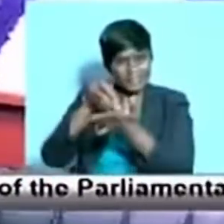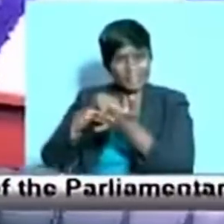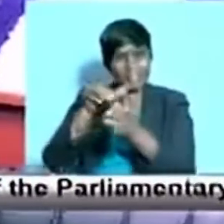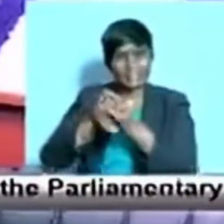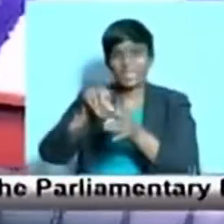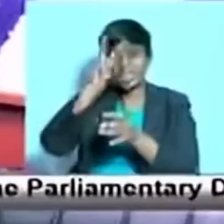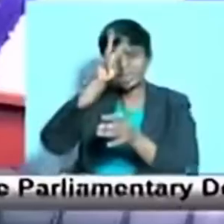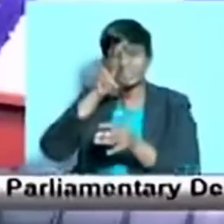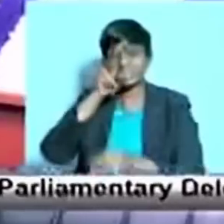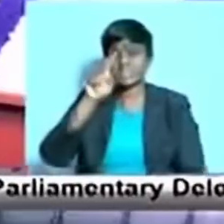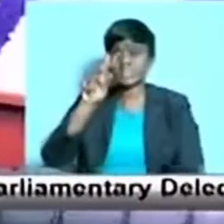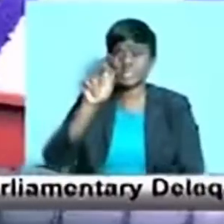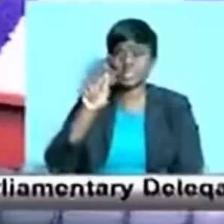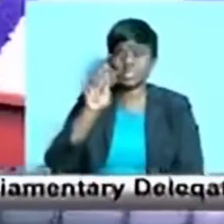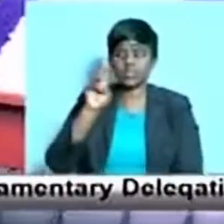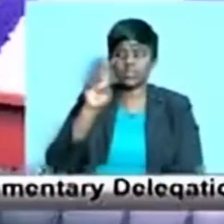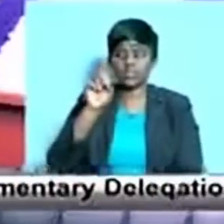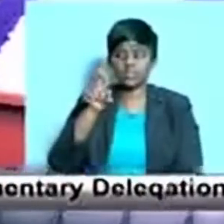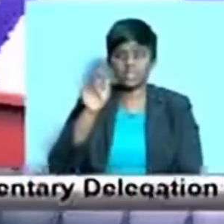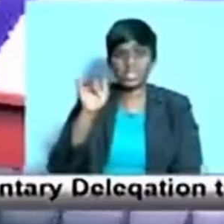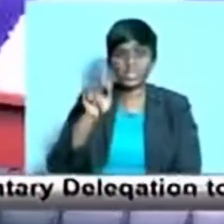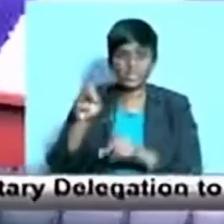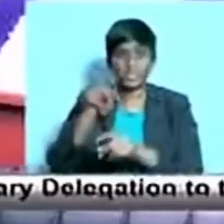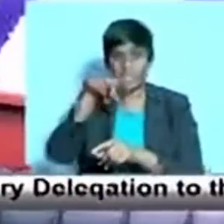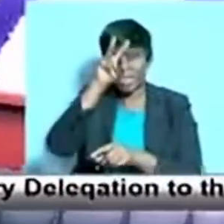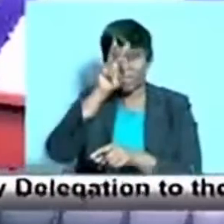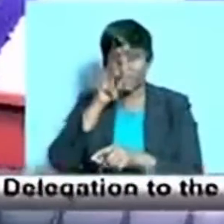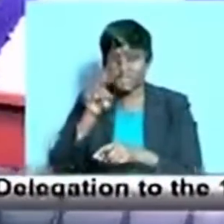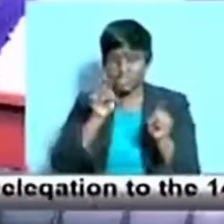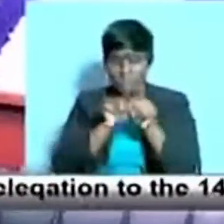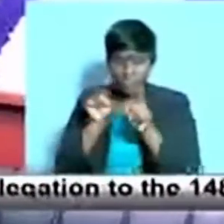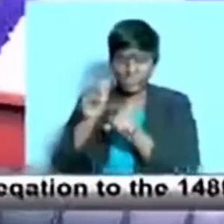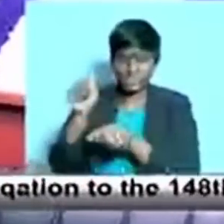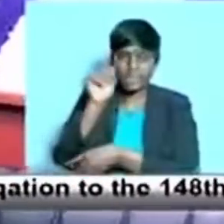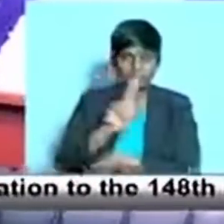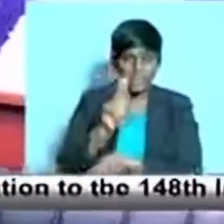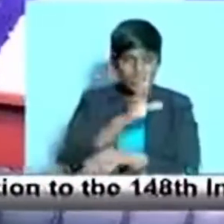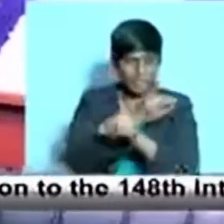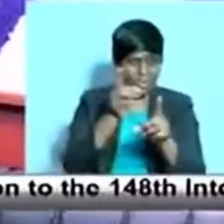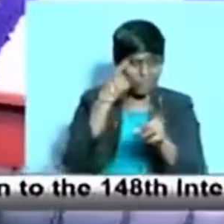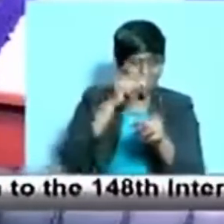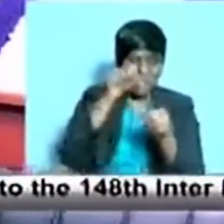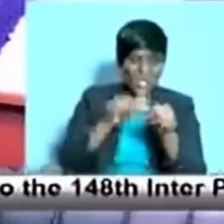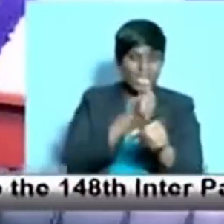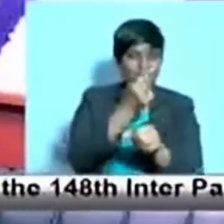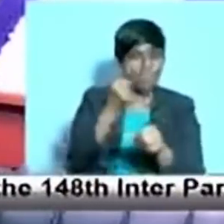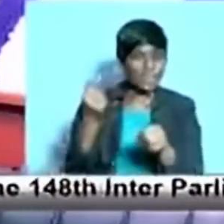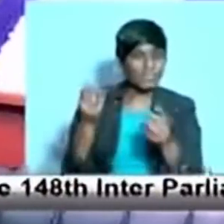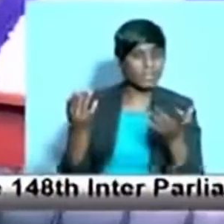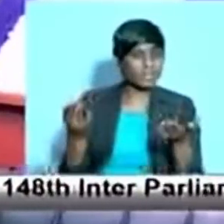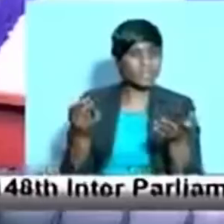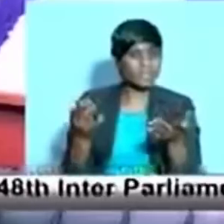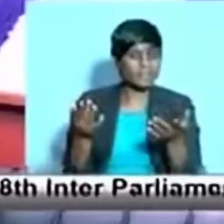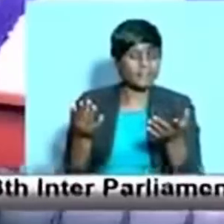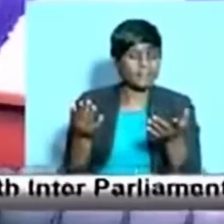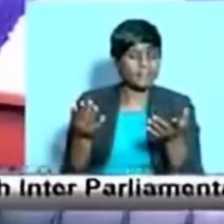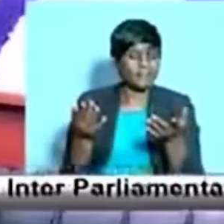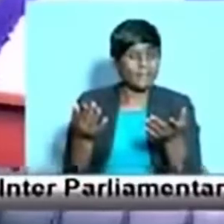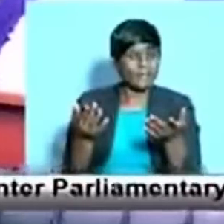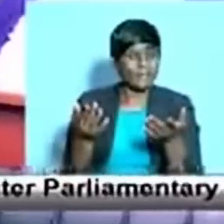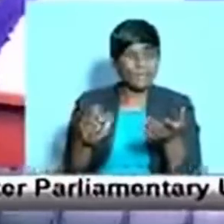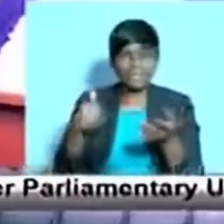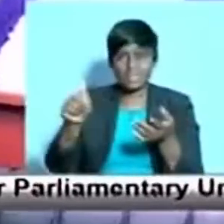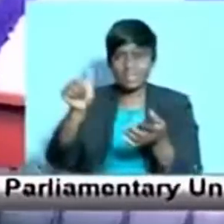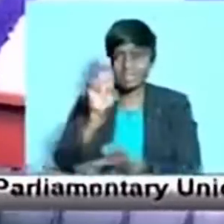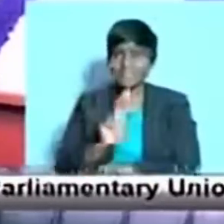Kabushi? Did the people of Kabushi also use democracy for everyone? Did they